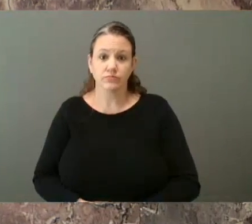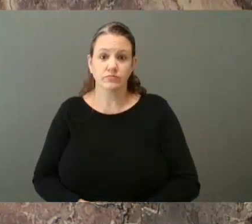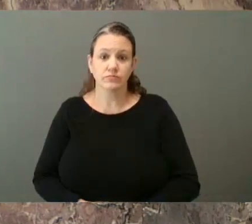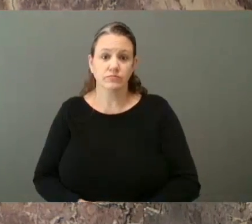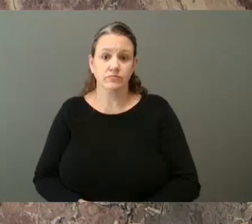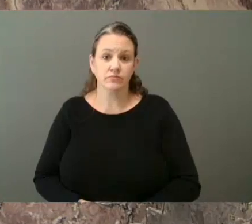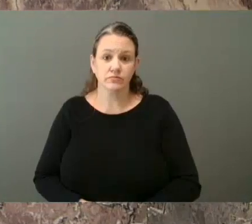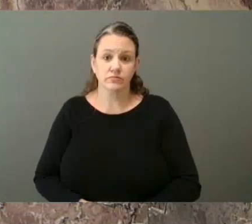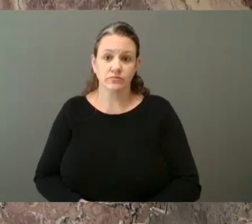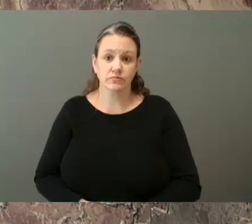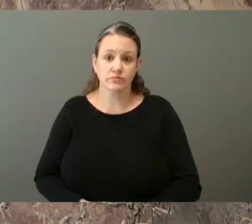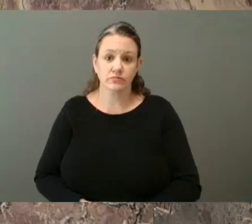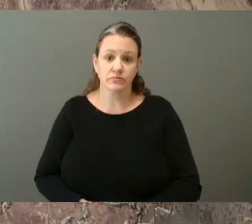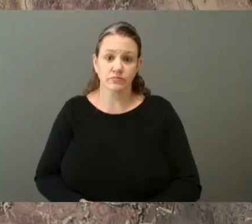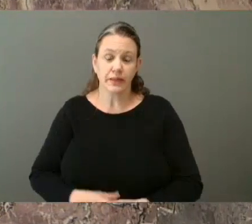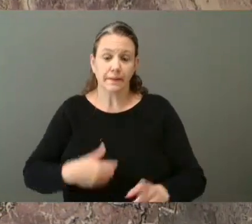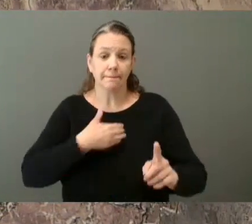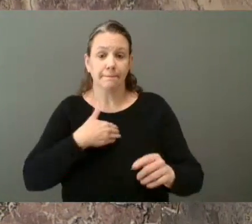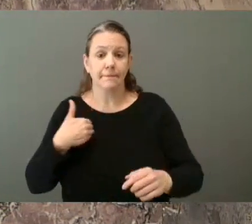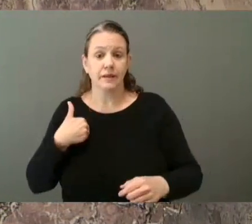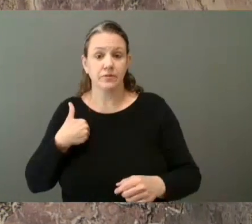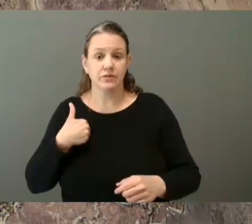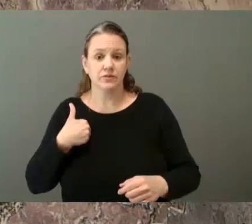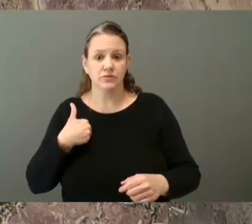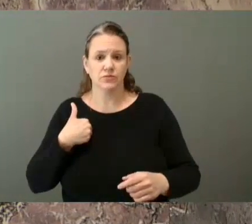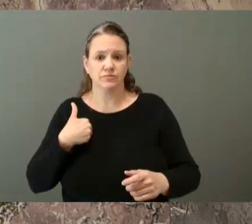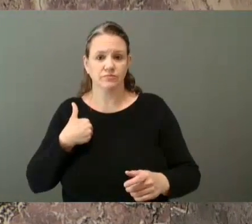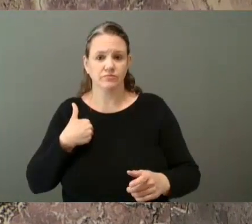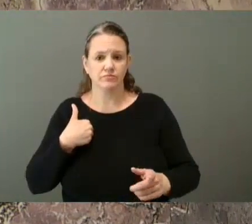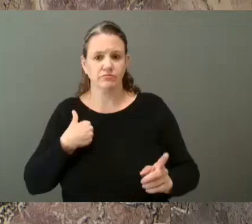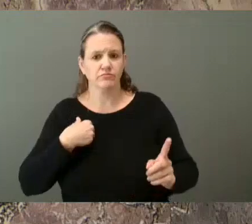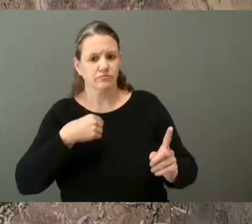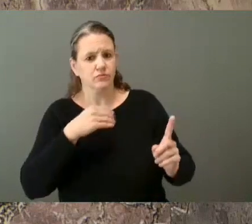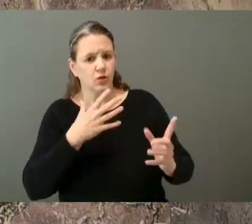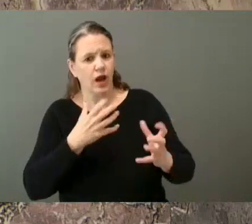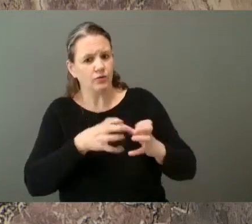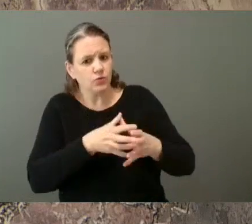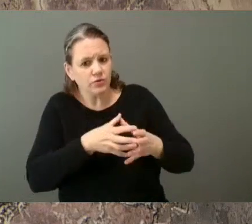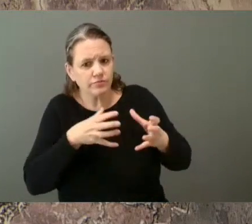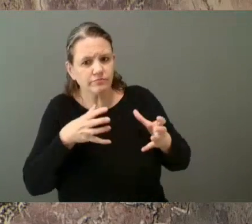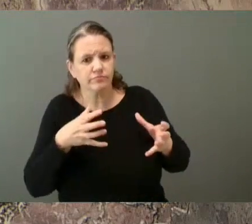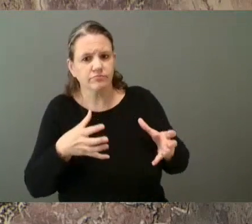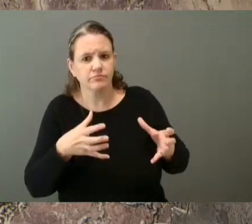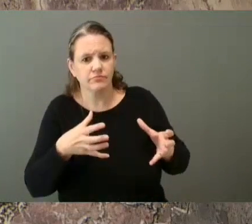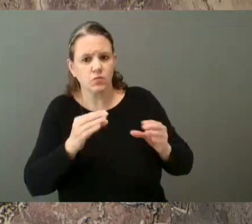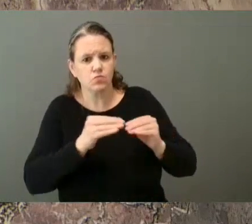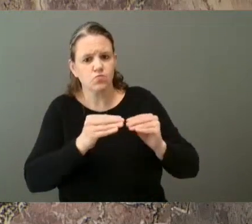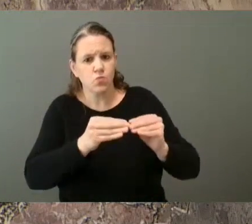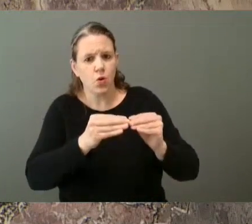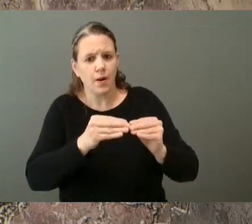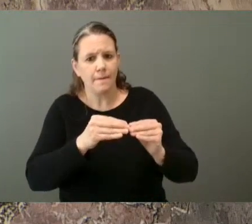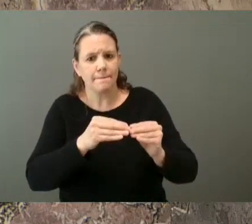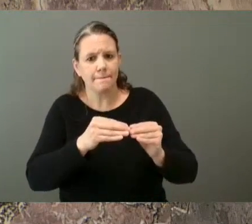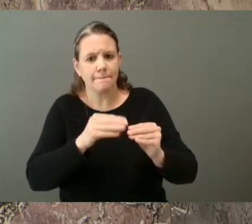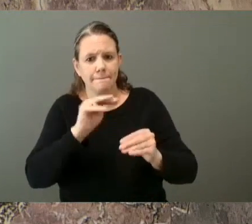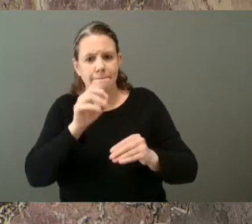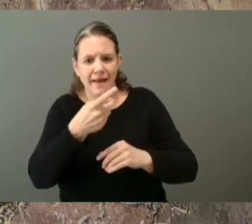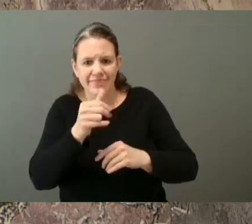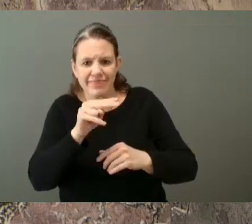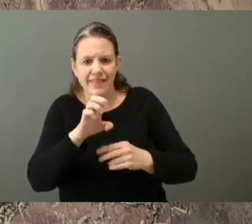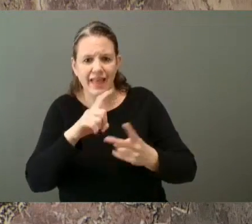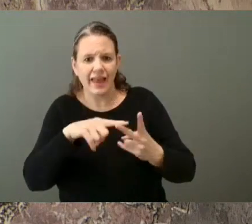expanding methane emissions in British Columbia, and yet we're the only jurisdiction in Canada to announce